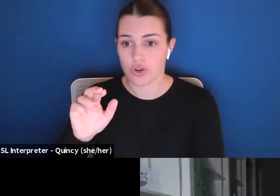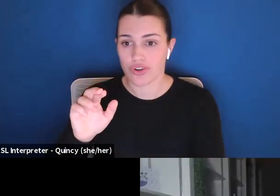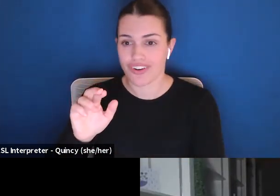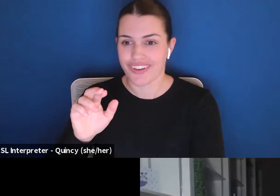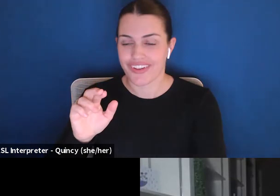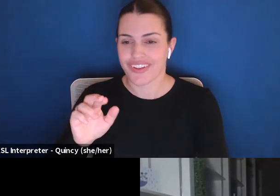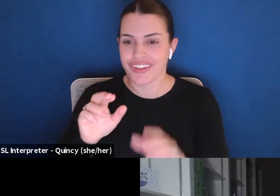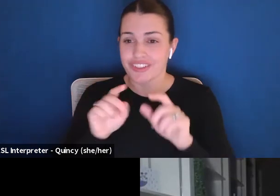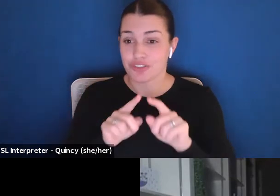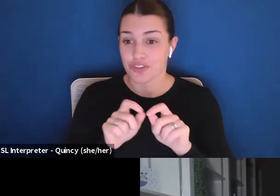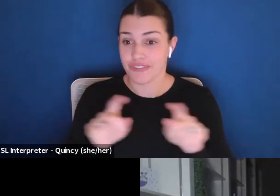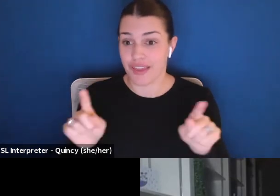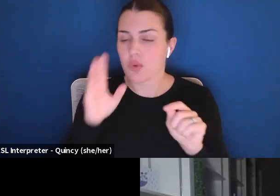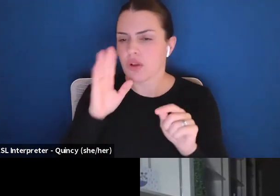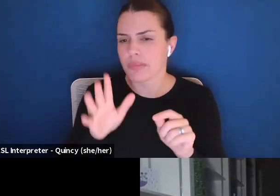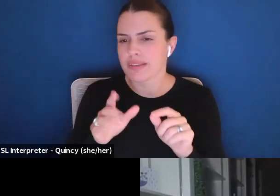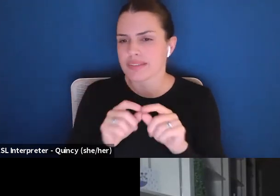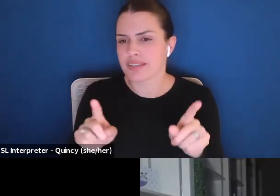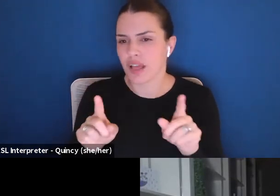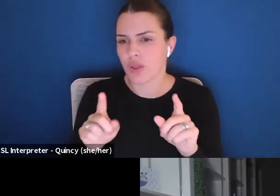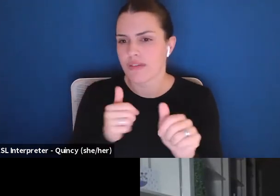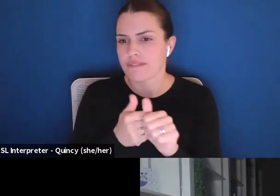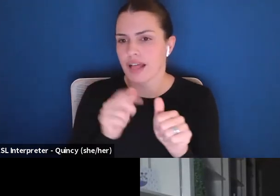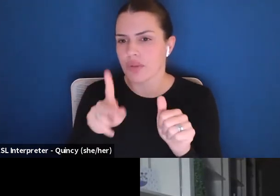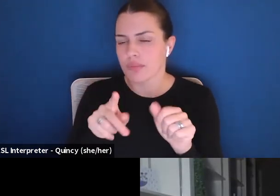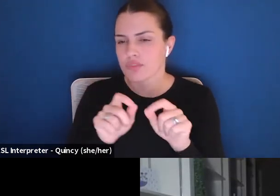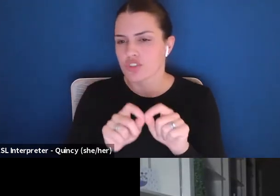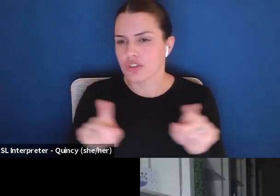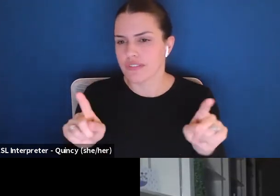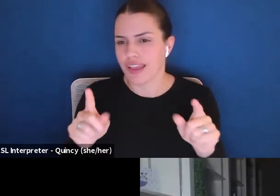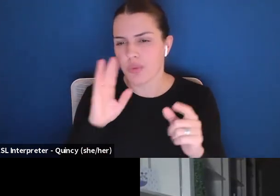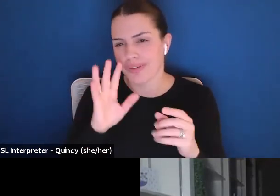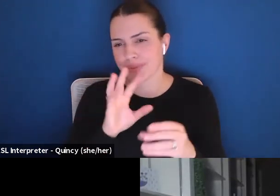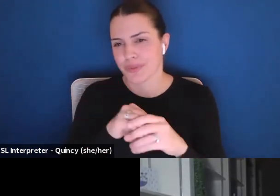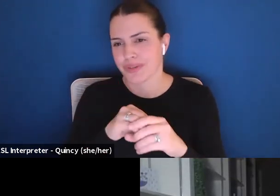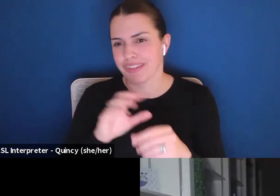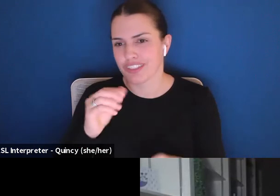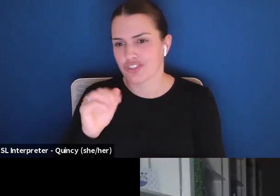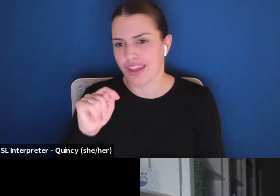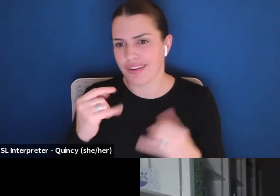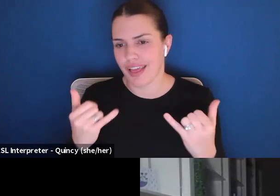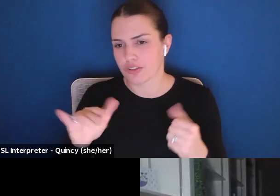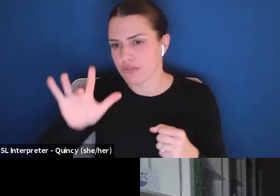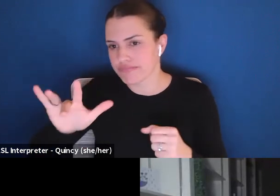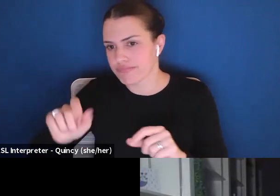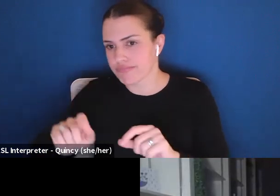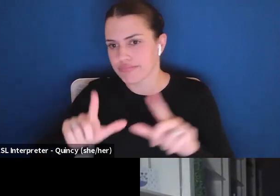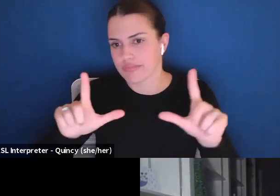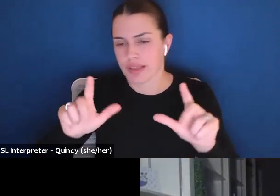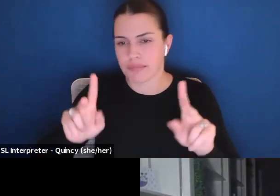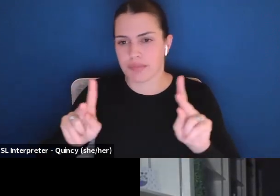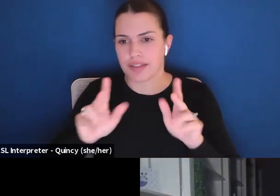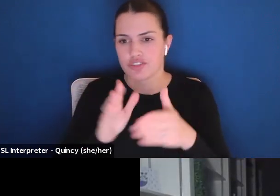sent out in the follow-up email, but I also wanted to put it in the chat now so people can share their feedback while